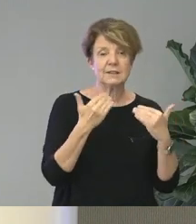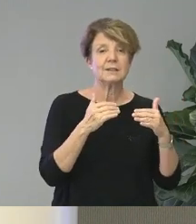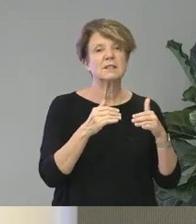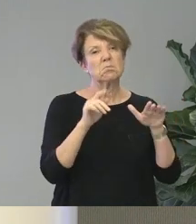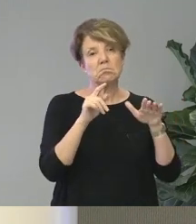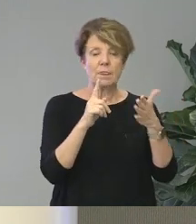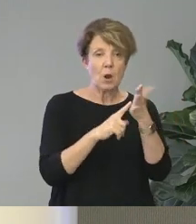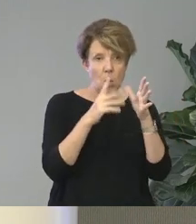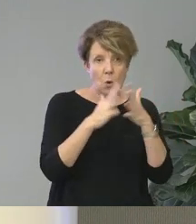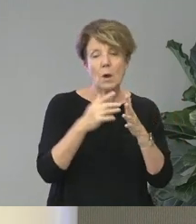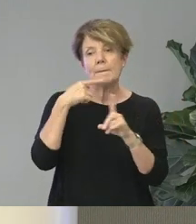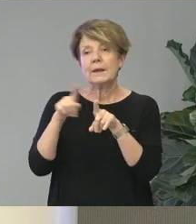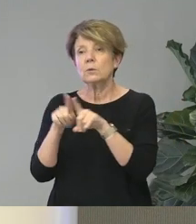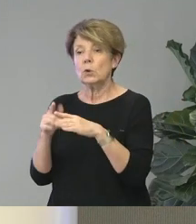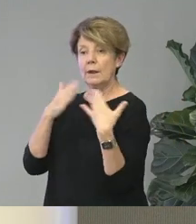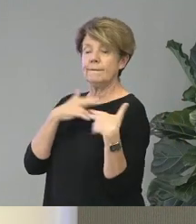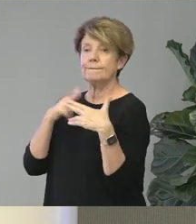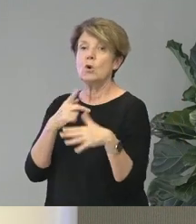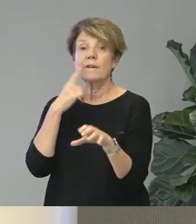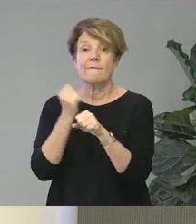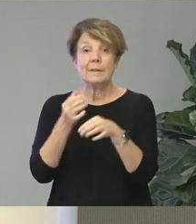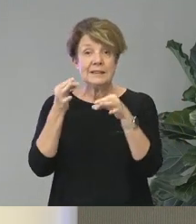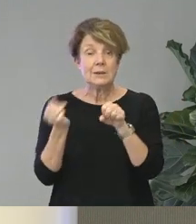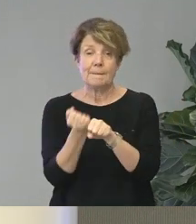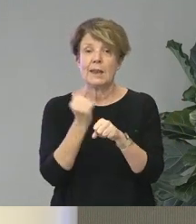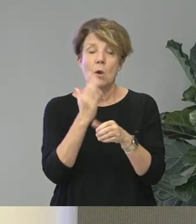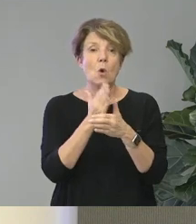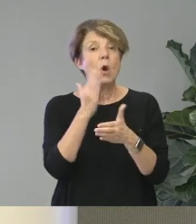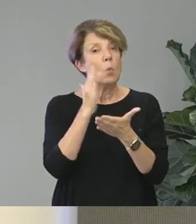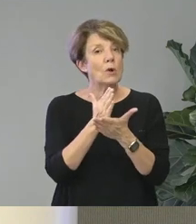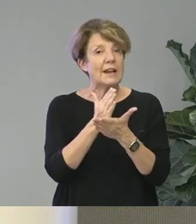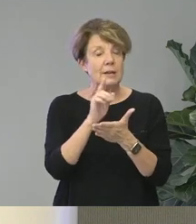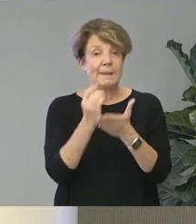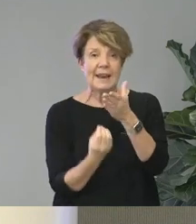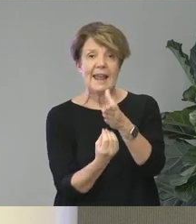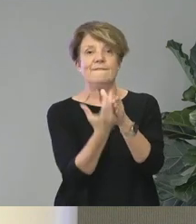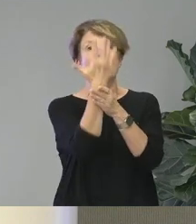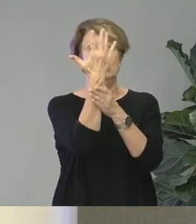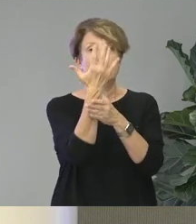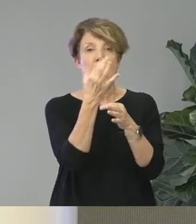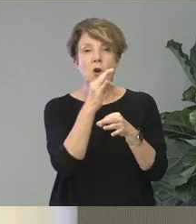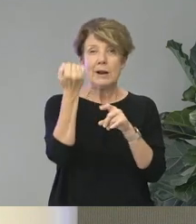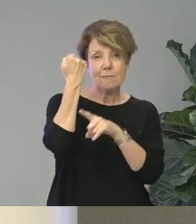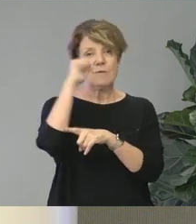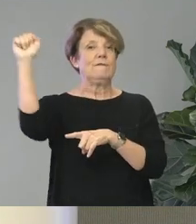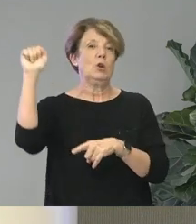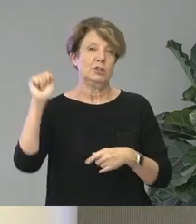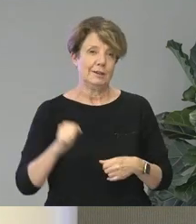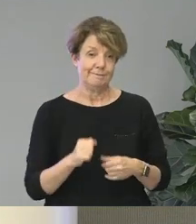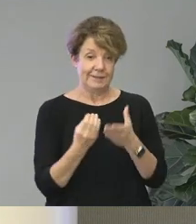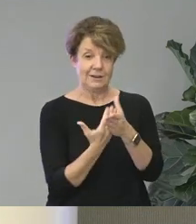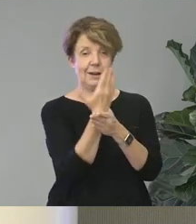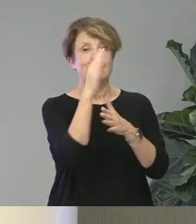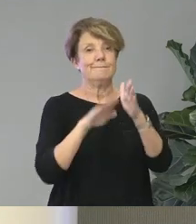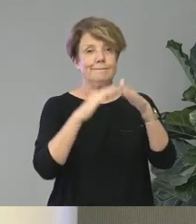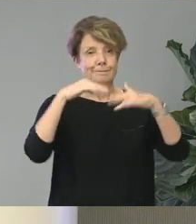making. It would be an evolution, not a revolution, in our ability